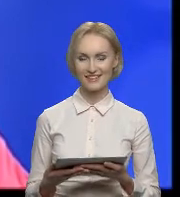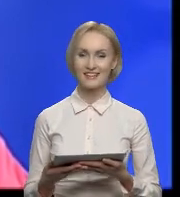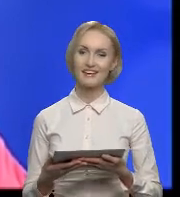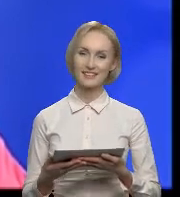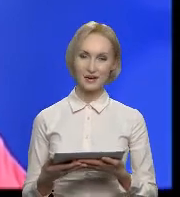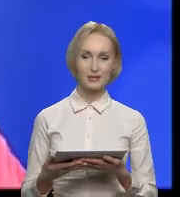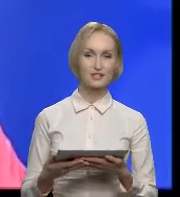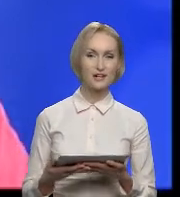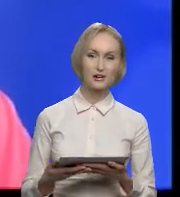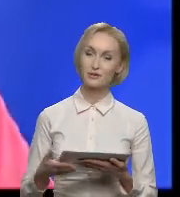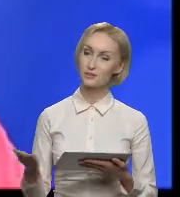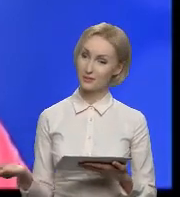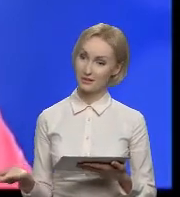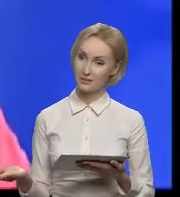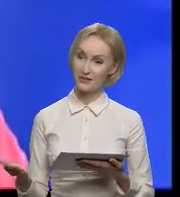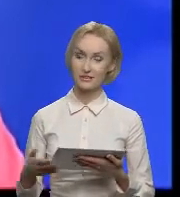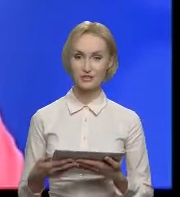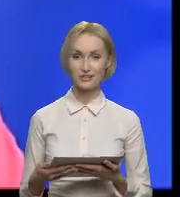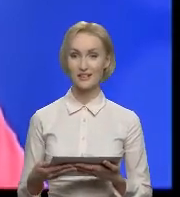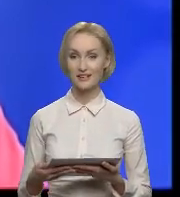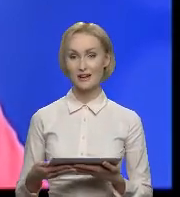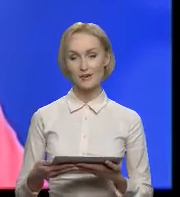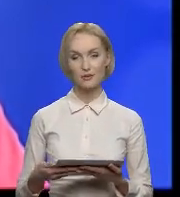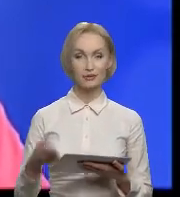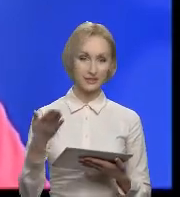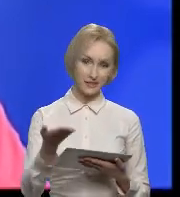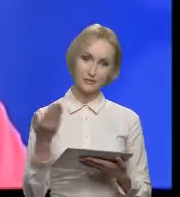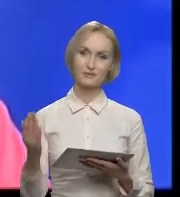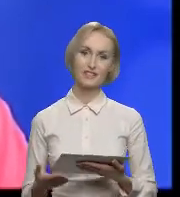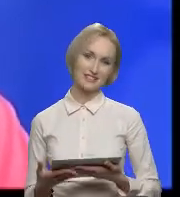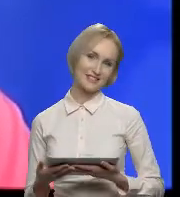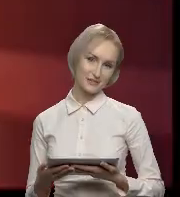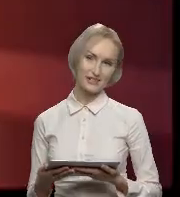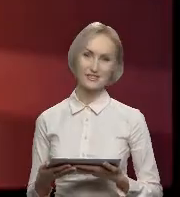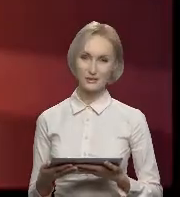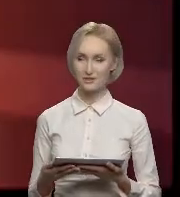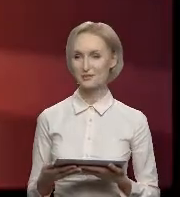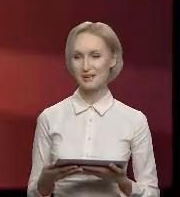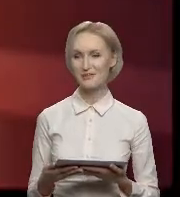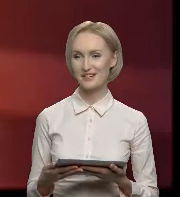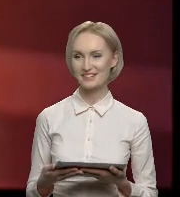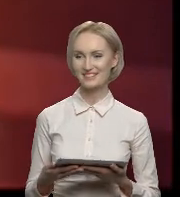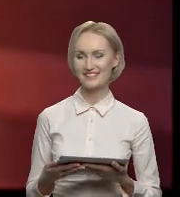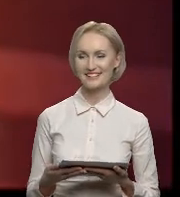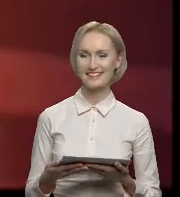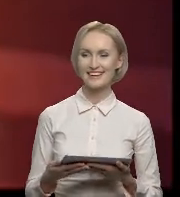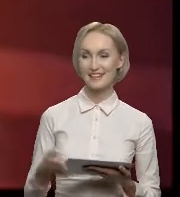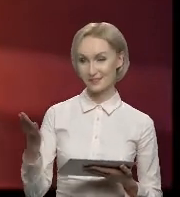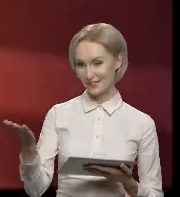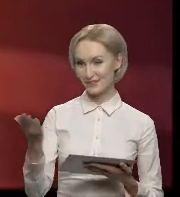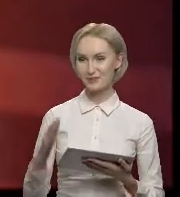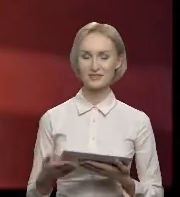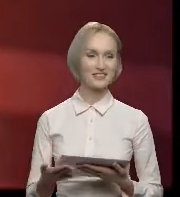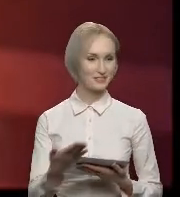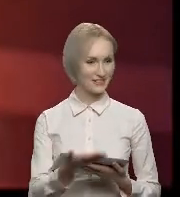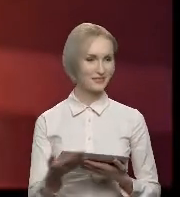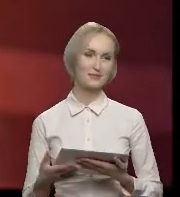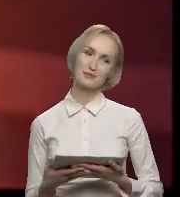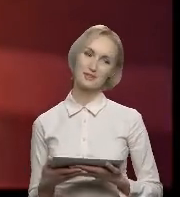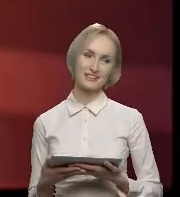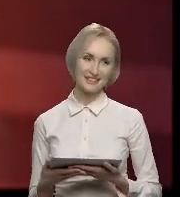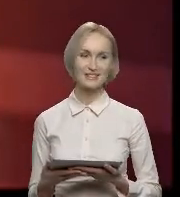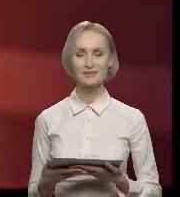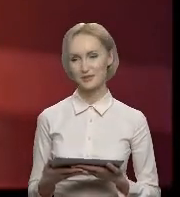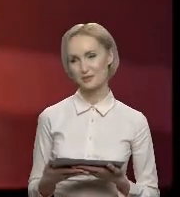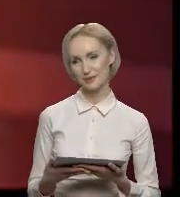out the truth. And do you love this he man? He going to feel very dumb. Yeah, I love him, but I don't have to. Please welcome Victoria's boyfriend, alleged